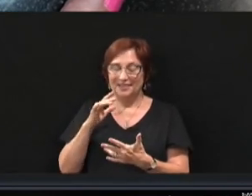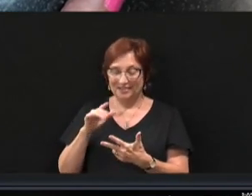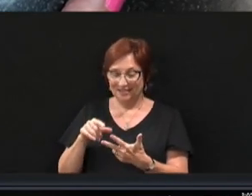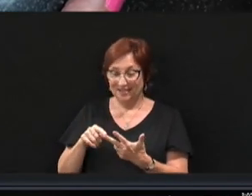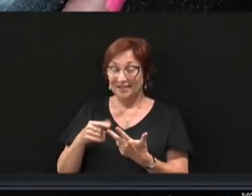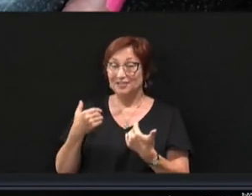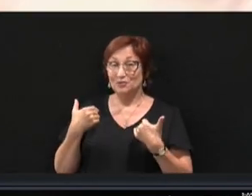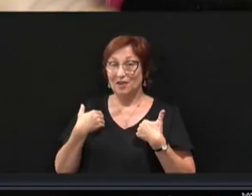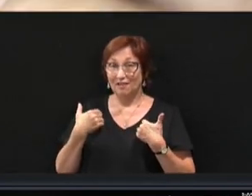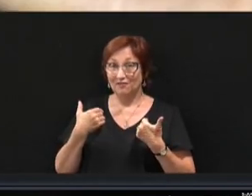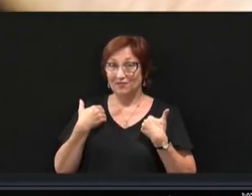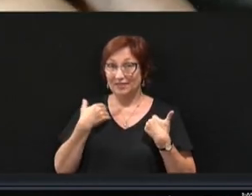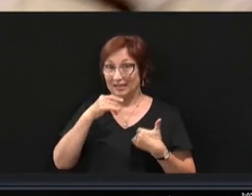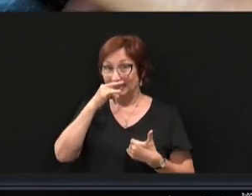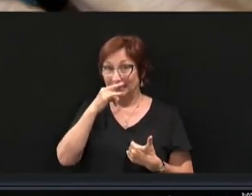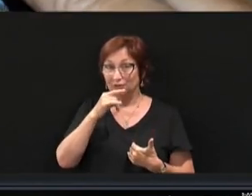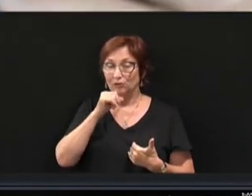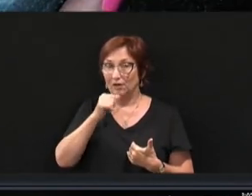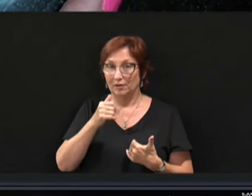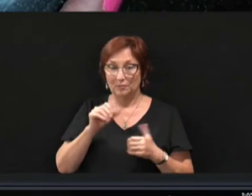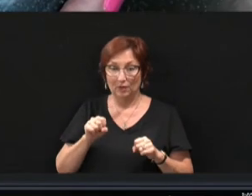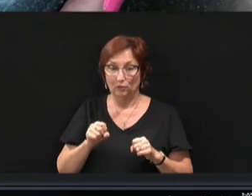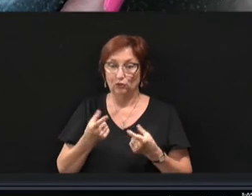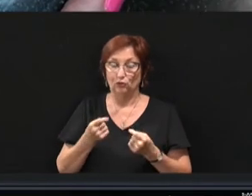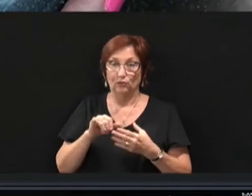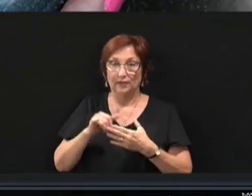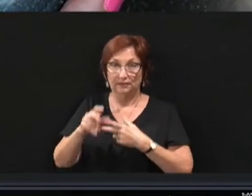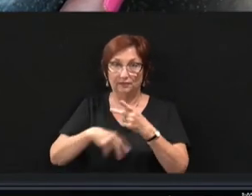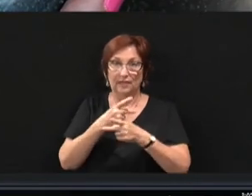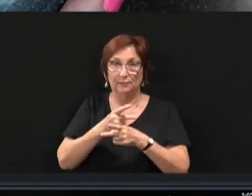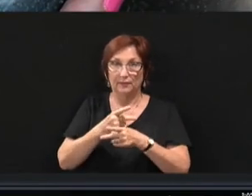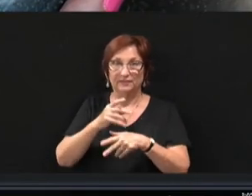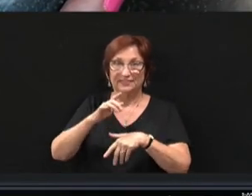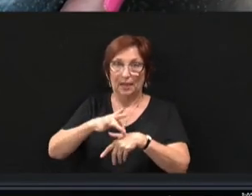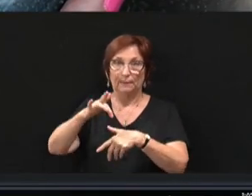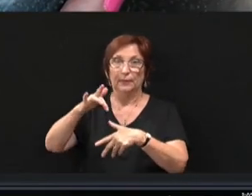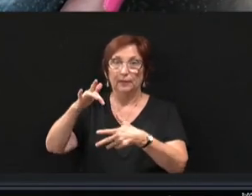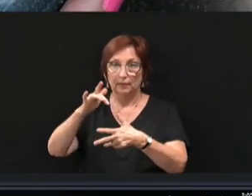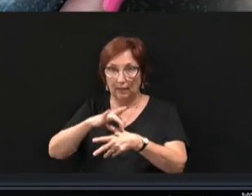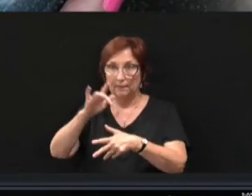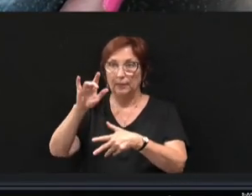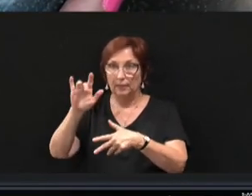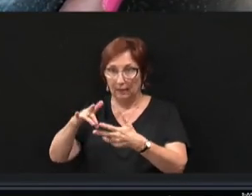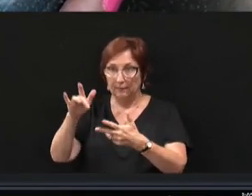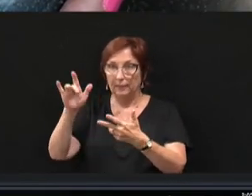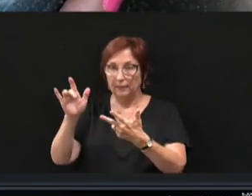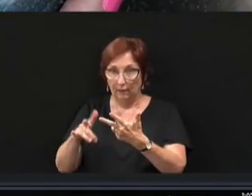to do this kind of tapping. And I understand that. Maybe they have,